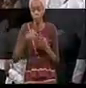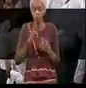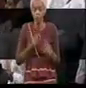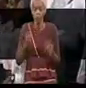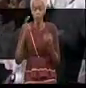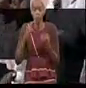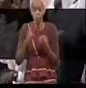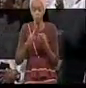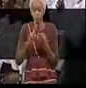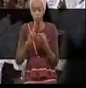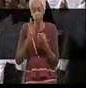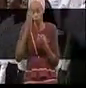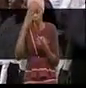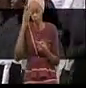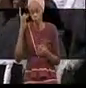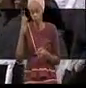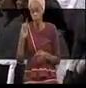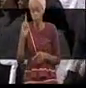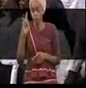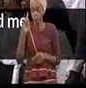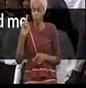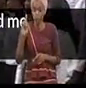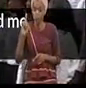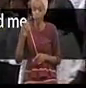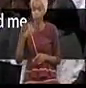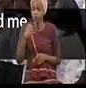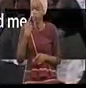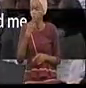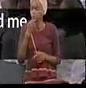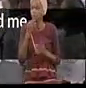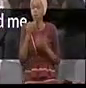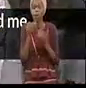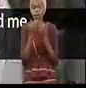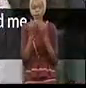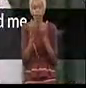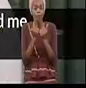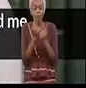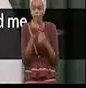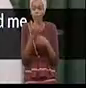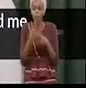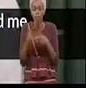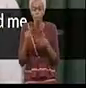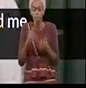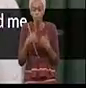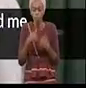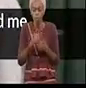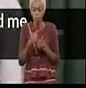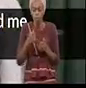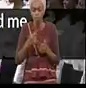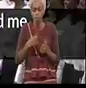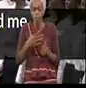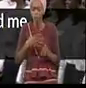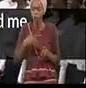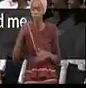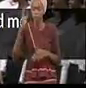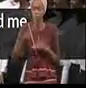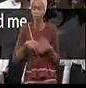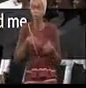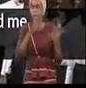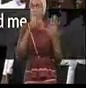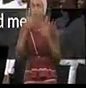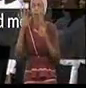I came to know the one whose precious blood is washed. washed me whiter than